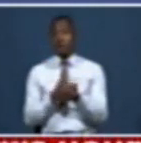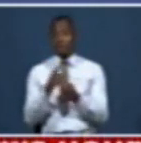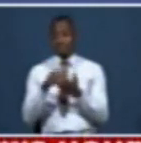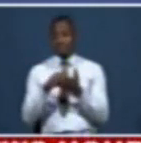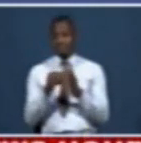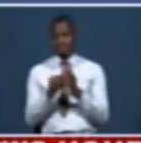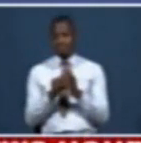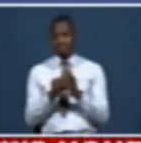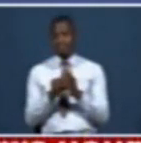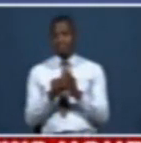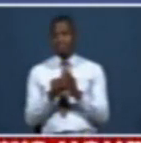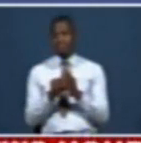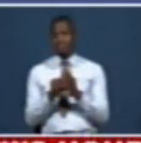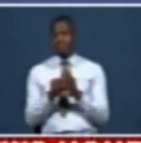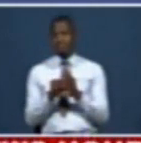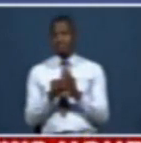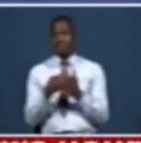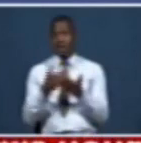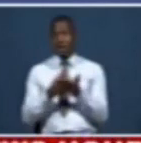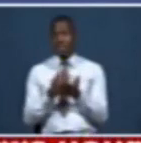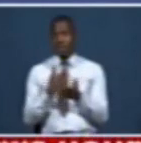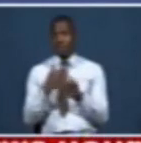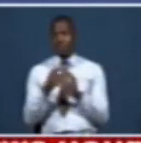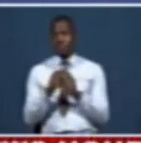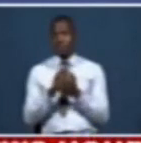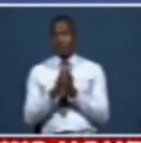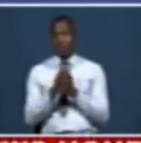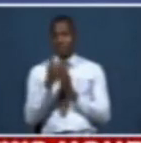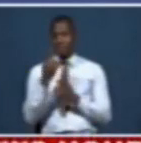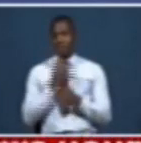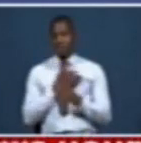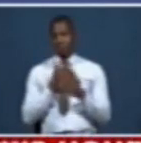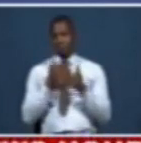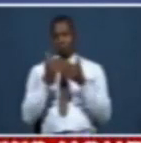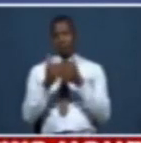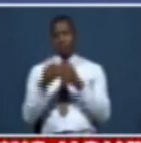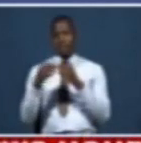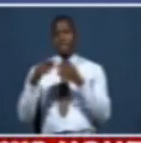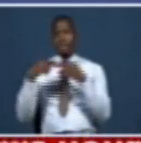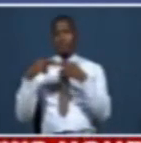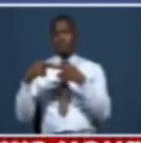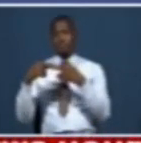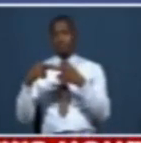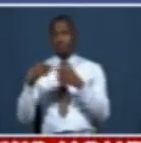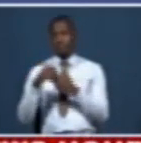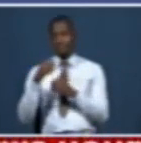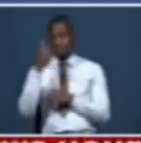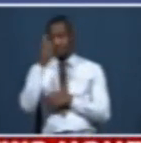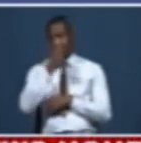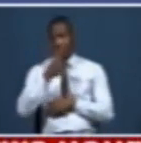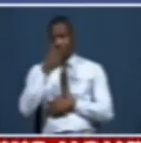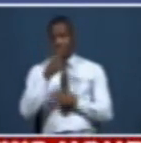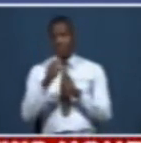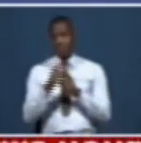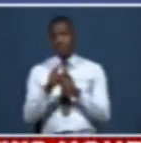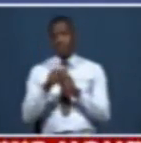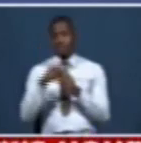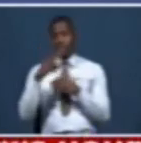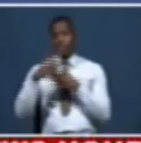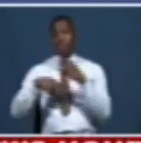steadily increasing. And Ghana has certainly become one of our closest partners, not only Africa, but also on a global